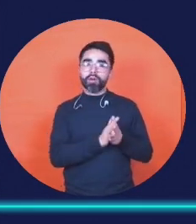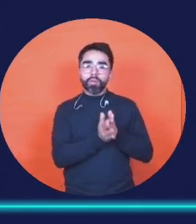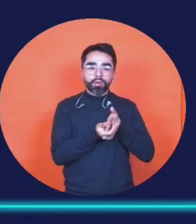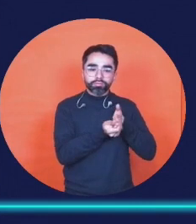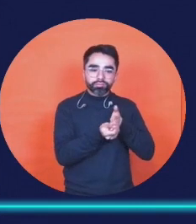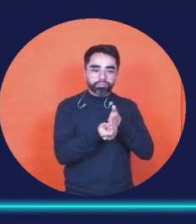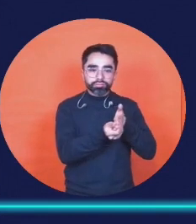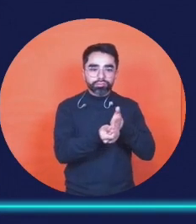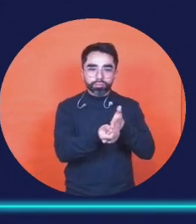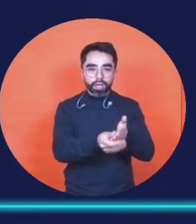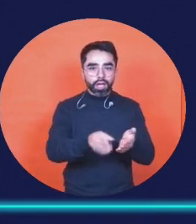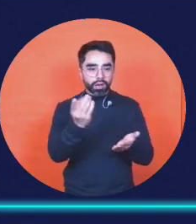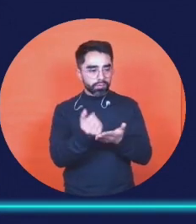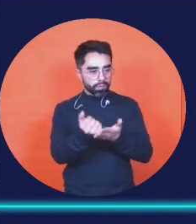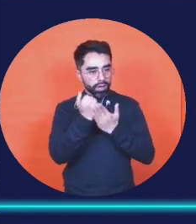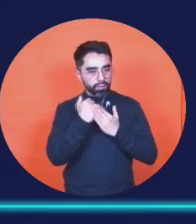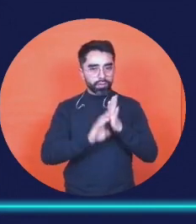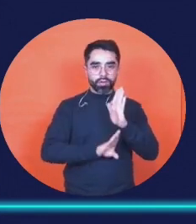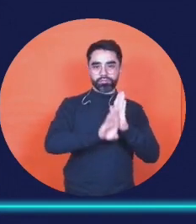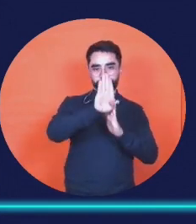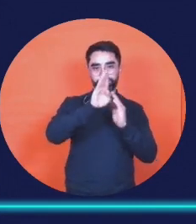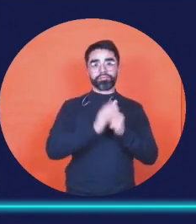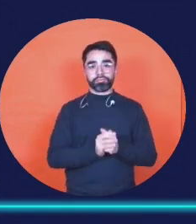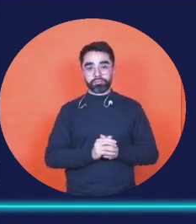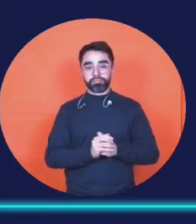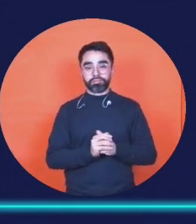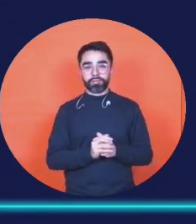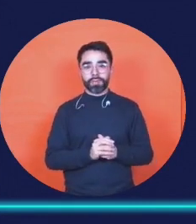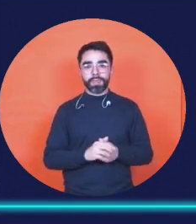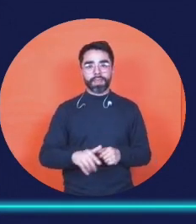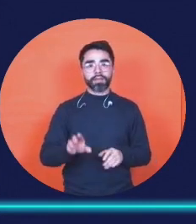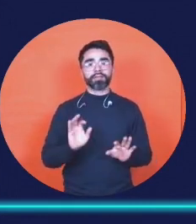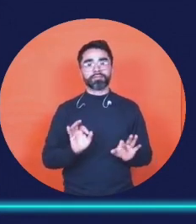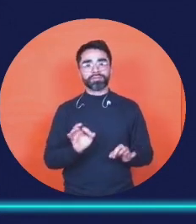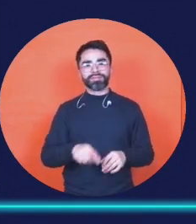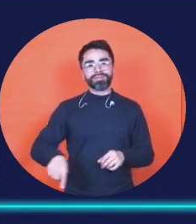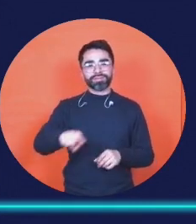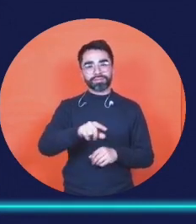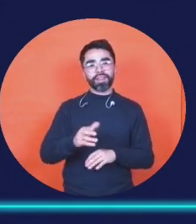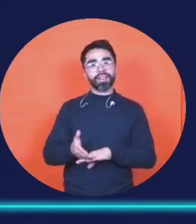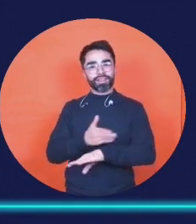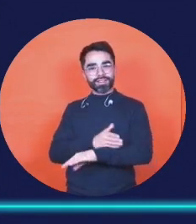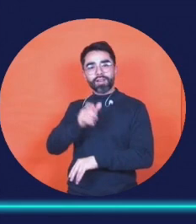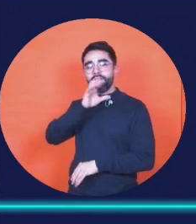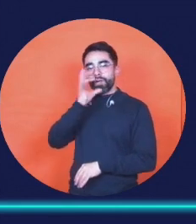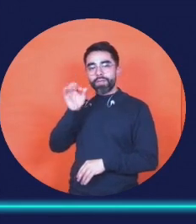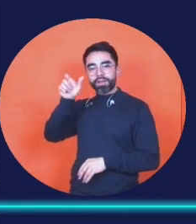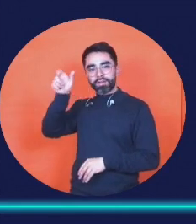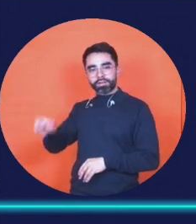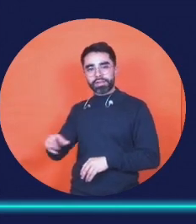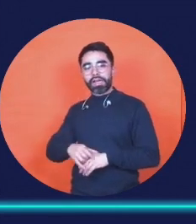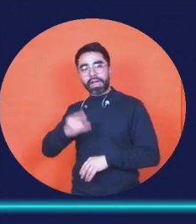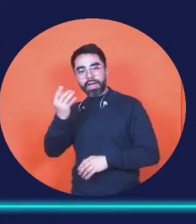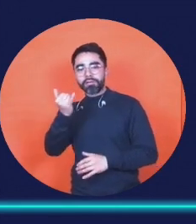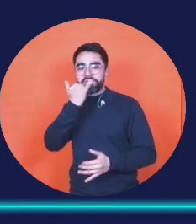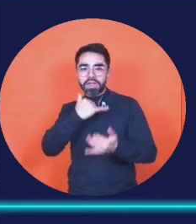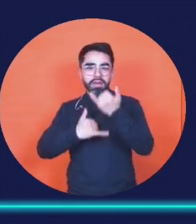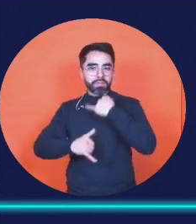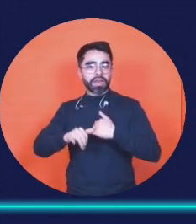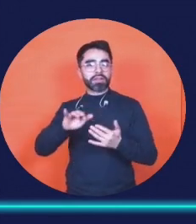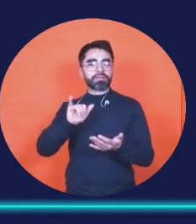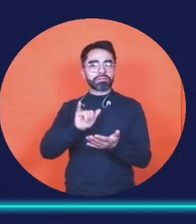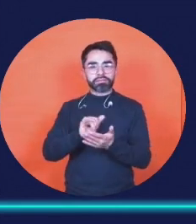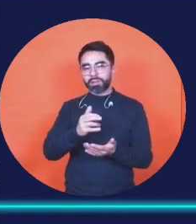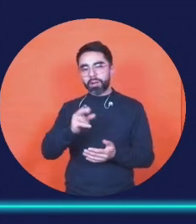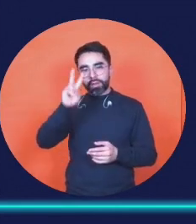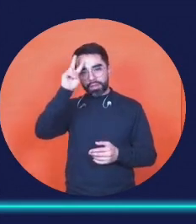para que cada vez hagamos las cosas mejor. Entonces, esa tendencia que Joseph también les mencionaba de cada error, de cada dificultad, de cada situación compleja